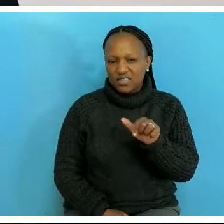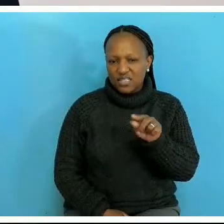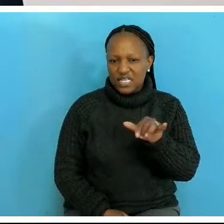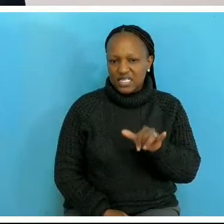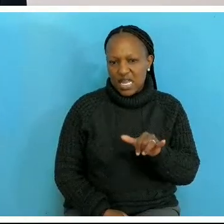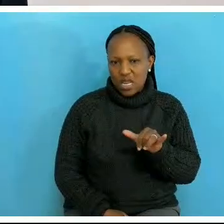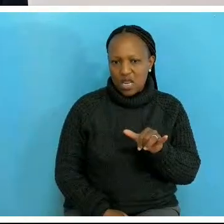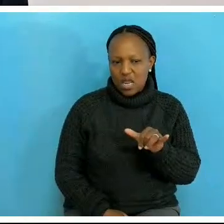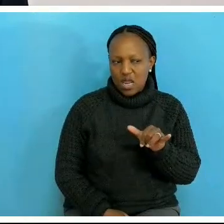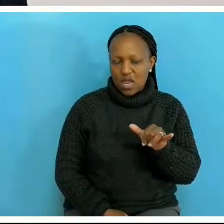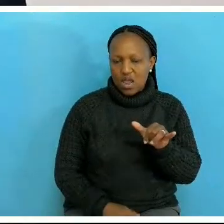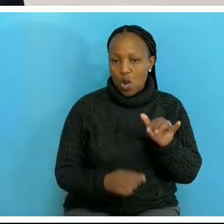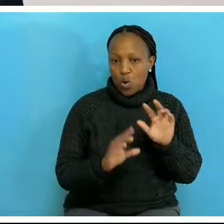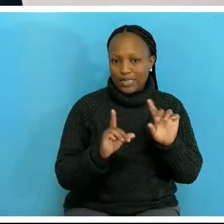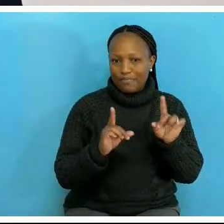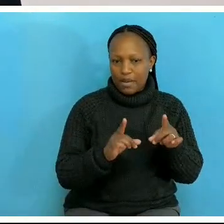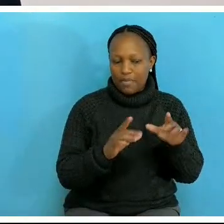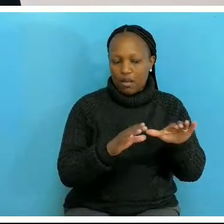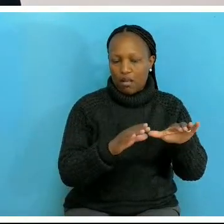Let me just see.